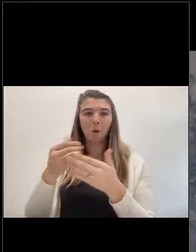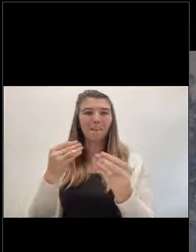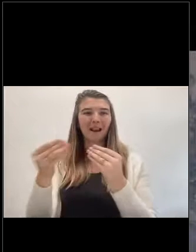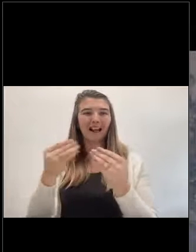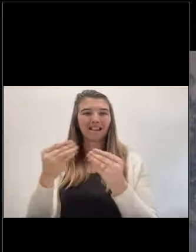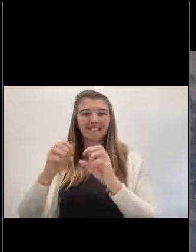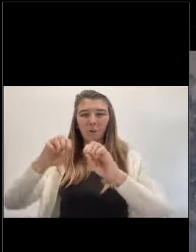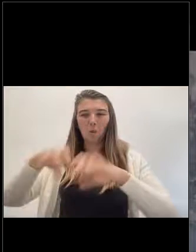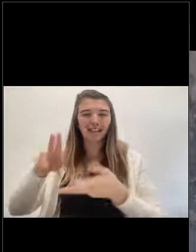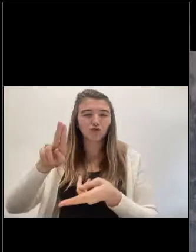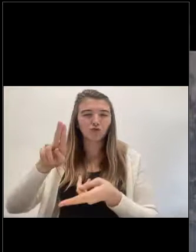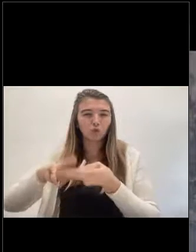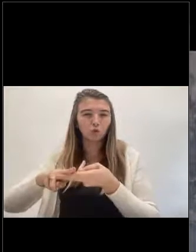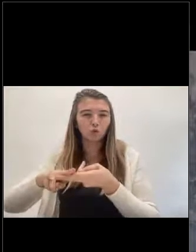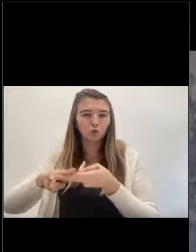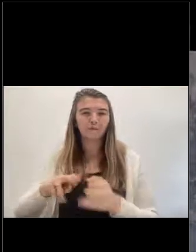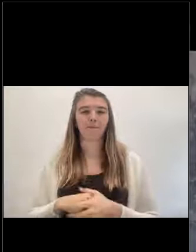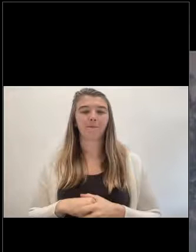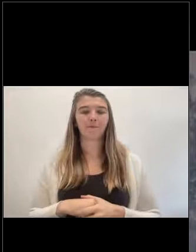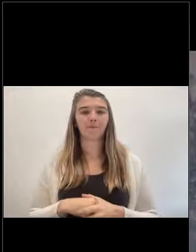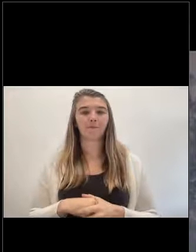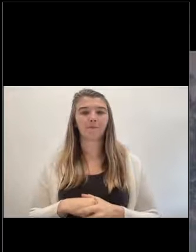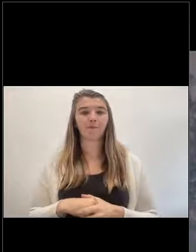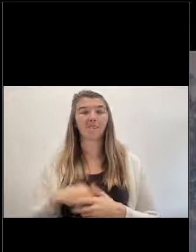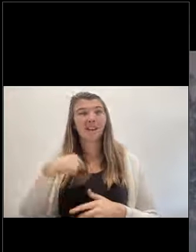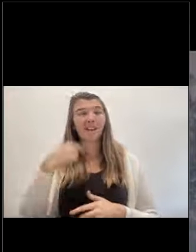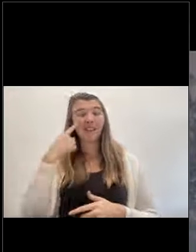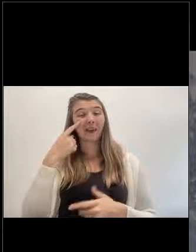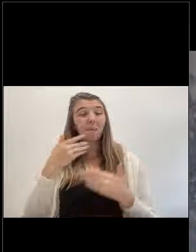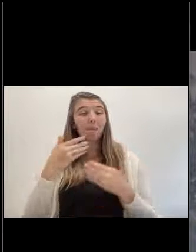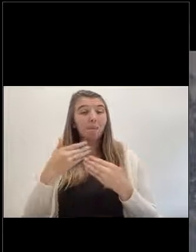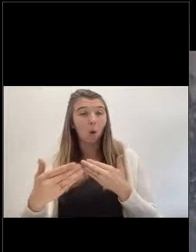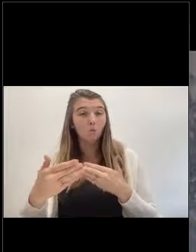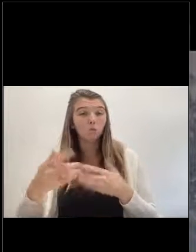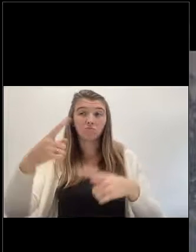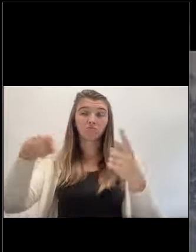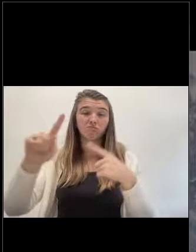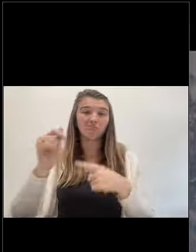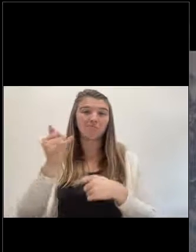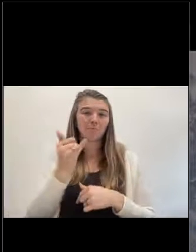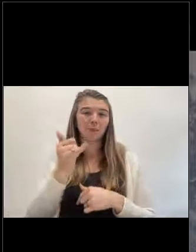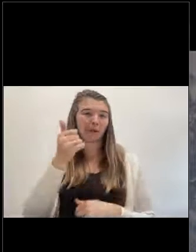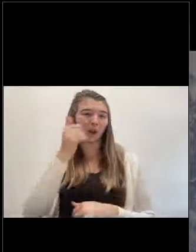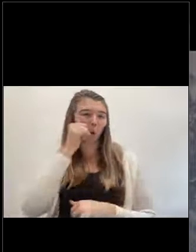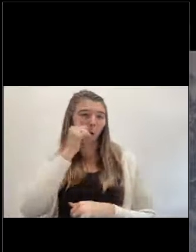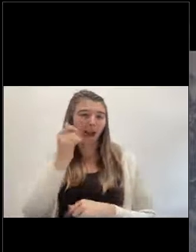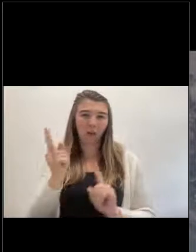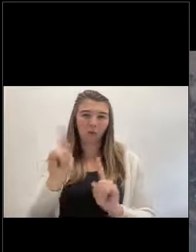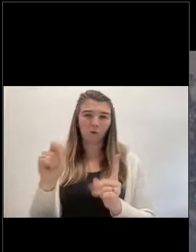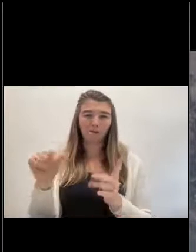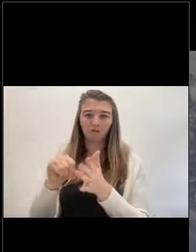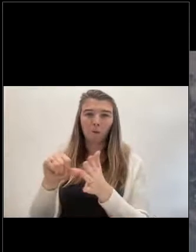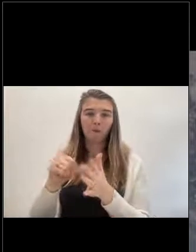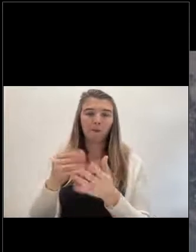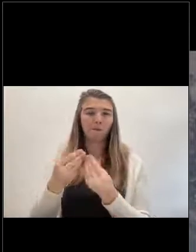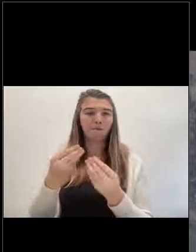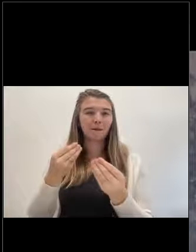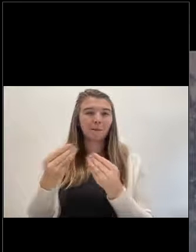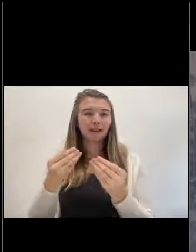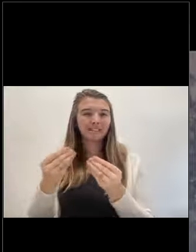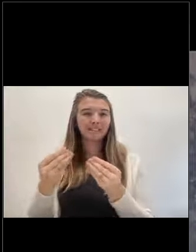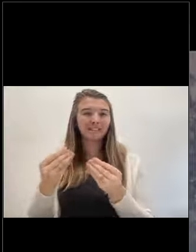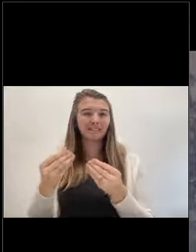would think that most of you would be aware of the issue that we're dealing with, you know, the plastic, how much we're producing